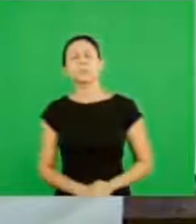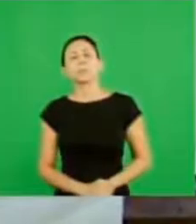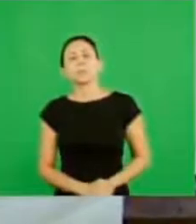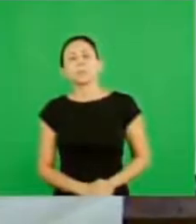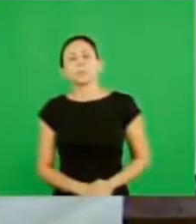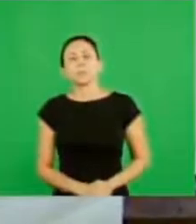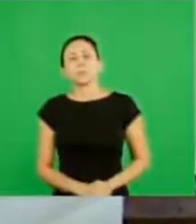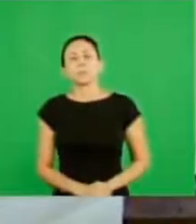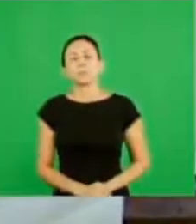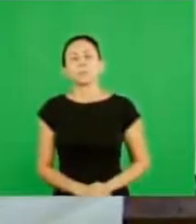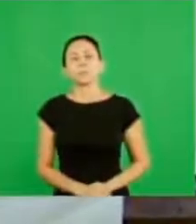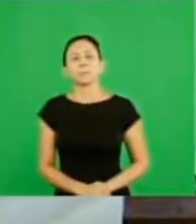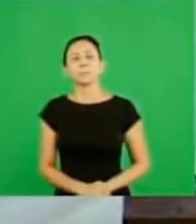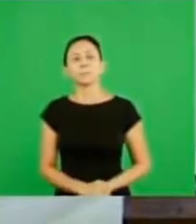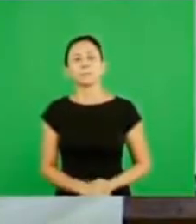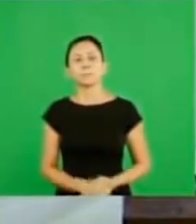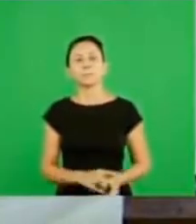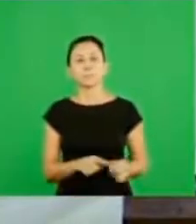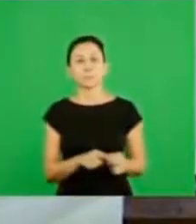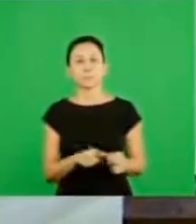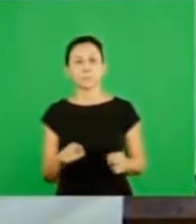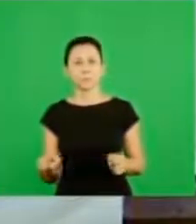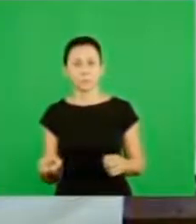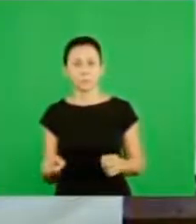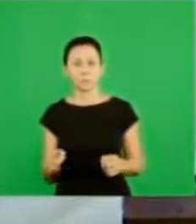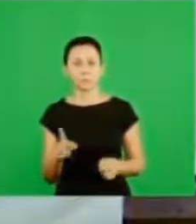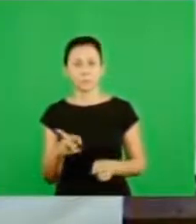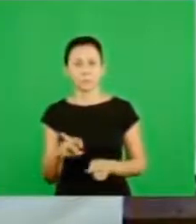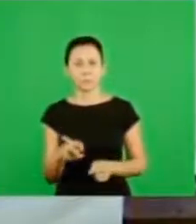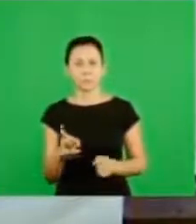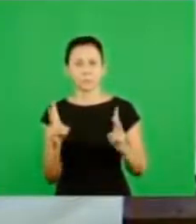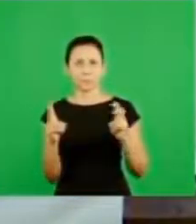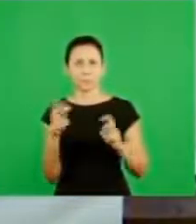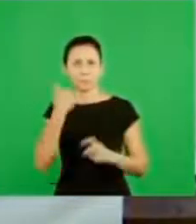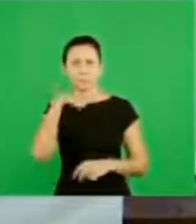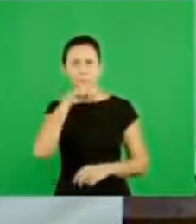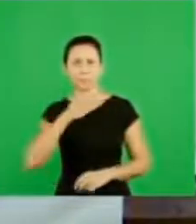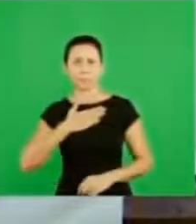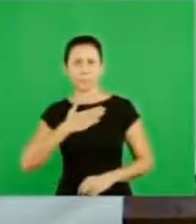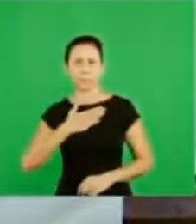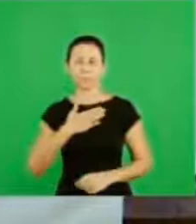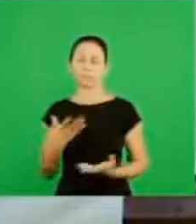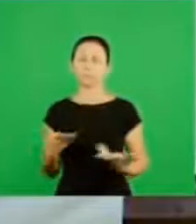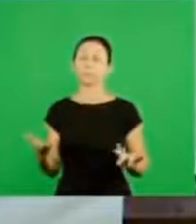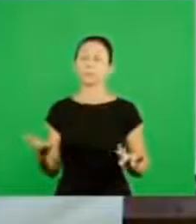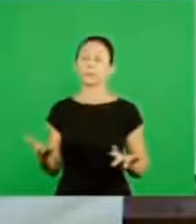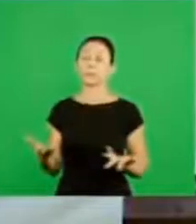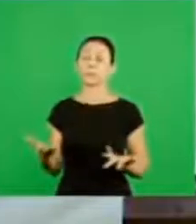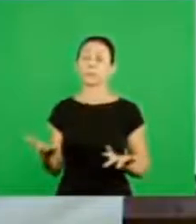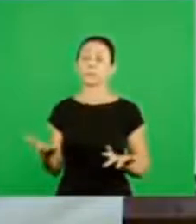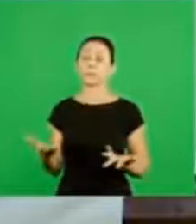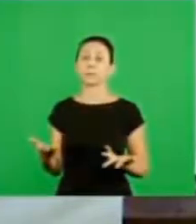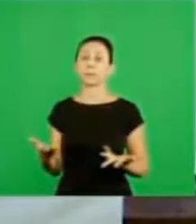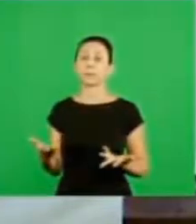And thus I'll say another thing. In that period, it was like this. So I'm speaking